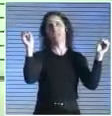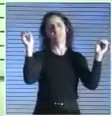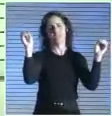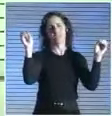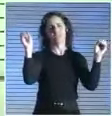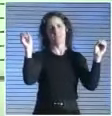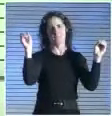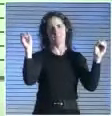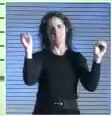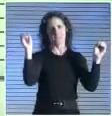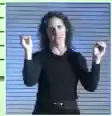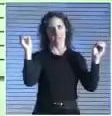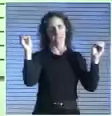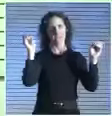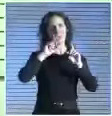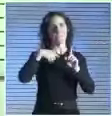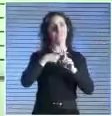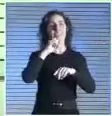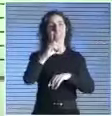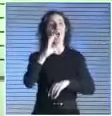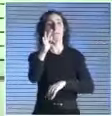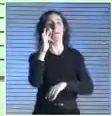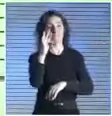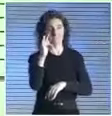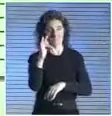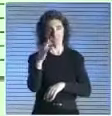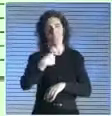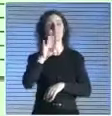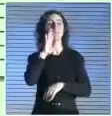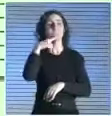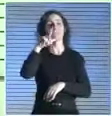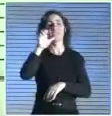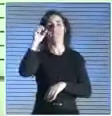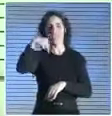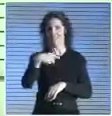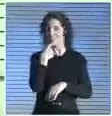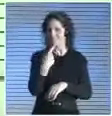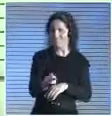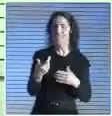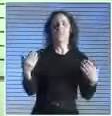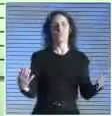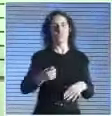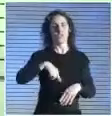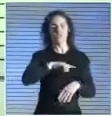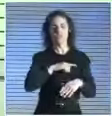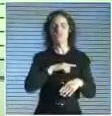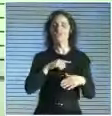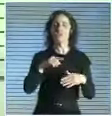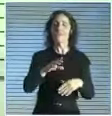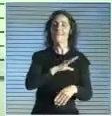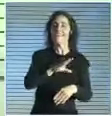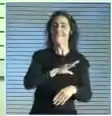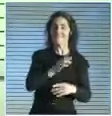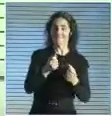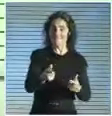our guests choices to use green housekeeping, to not use their towels every day. We know that that's a classic, but also